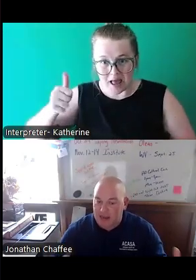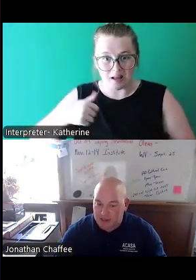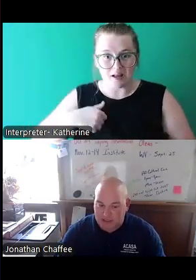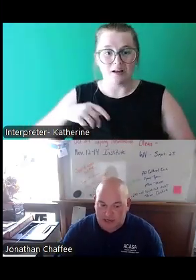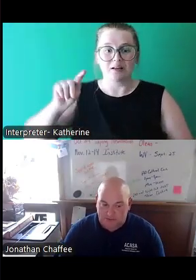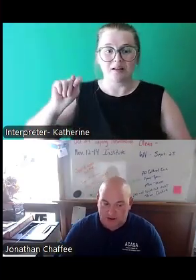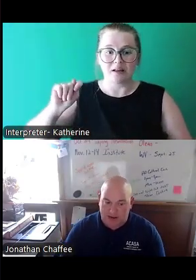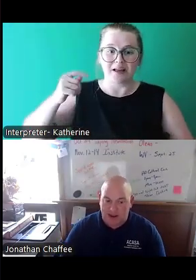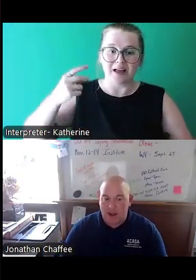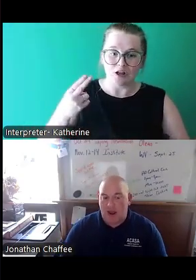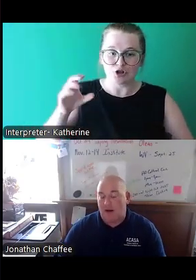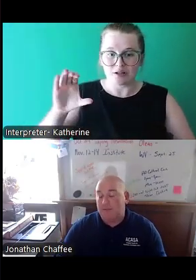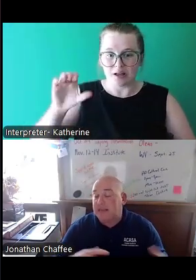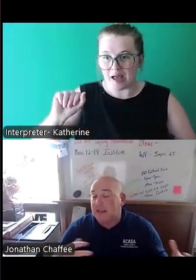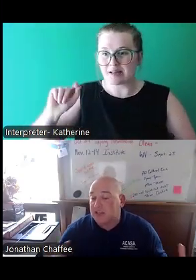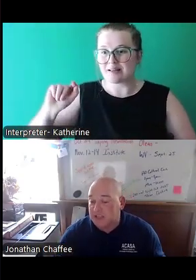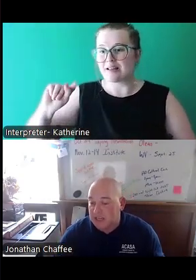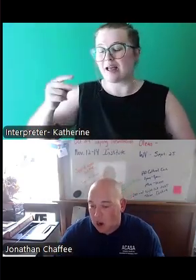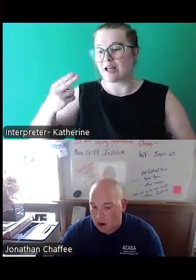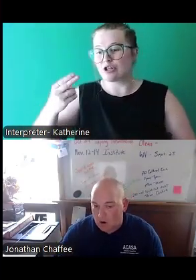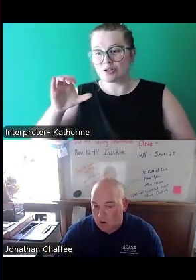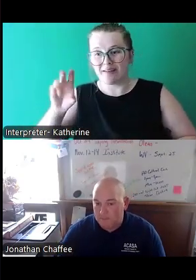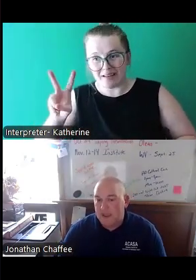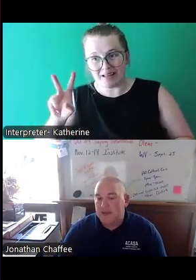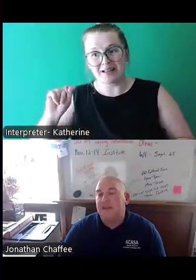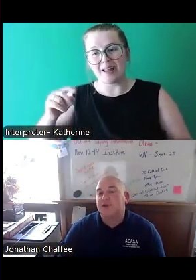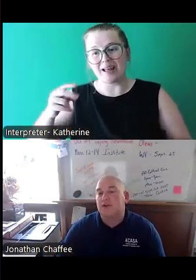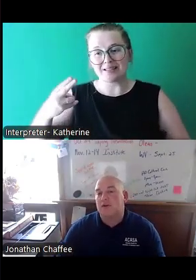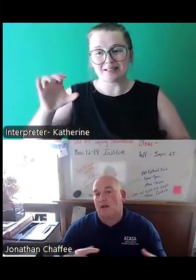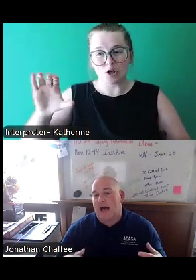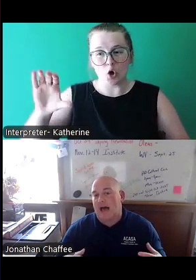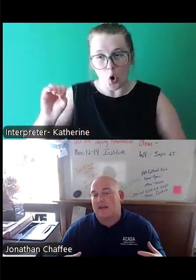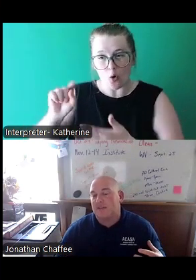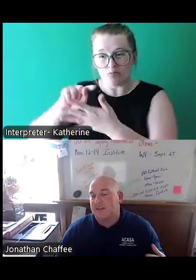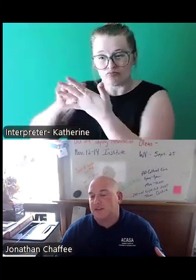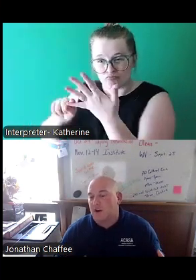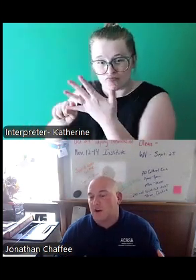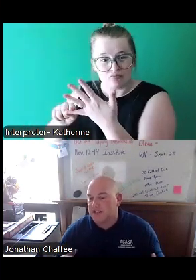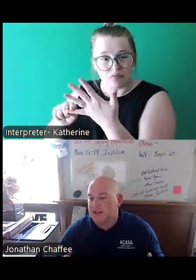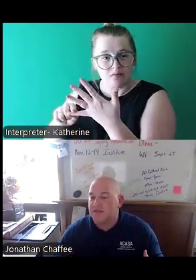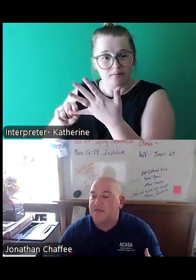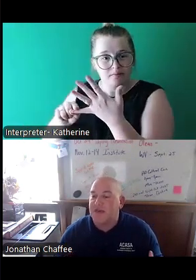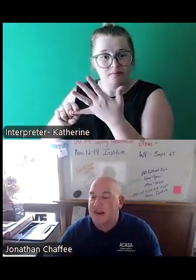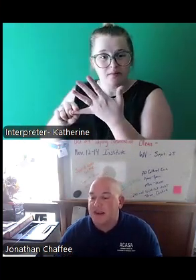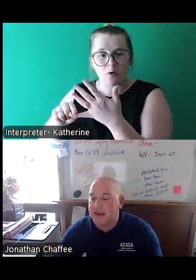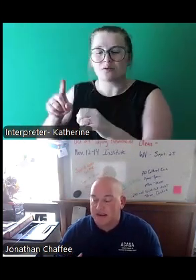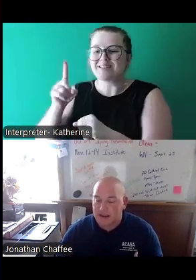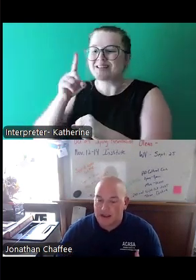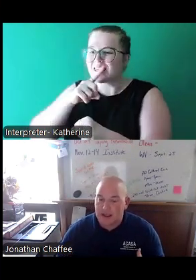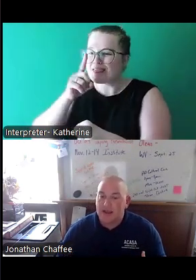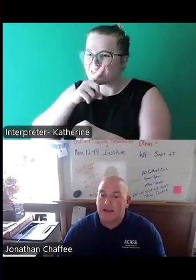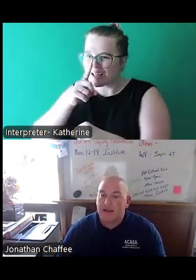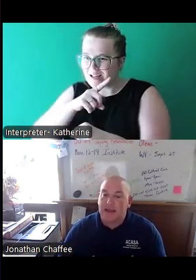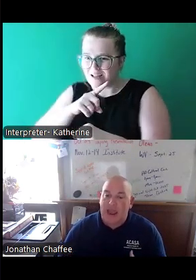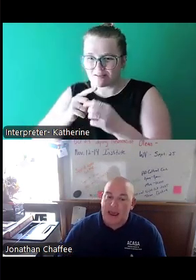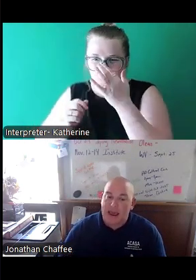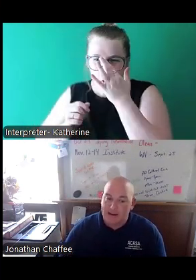THCA, THCV, THCO. A lot of these are synthetic